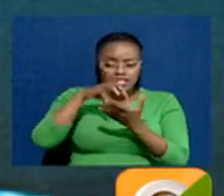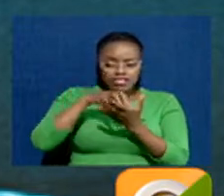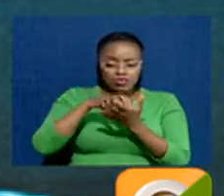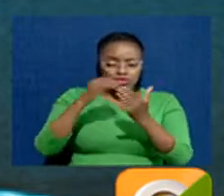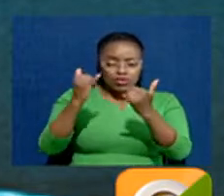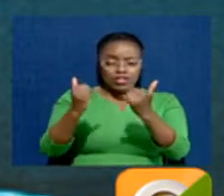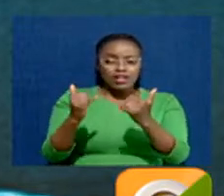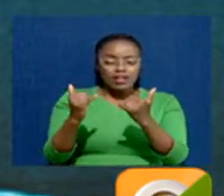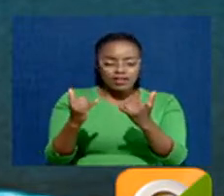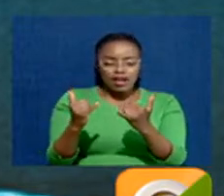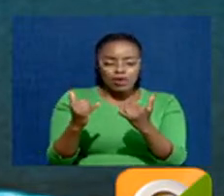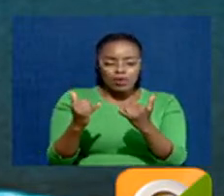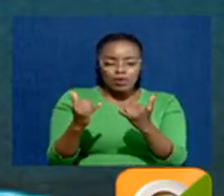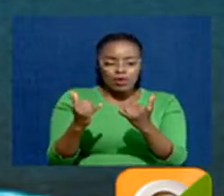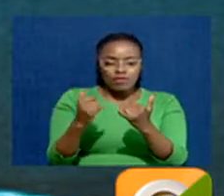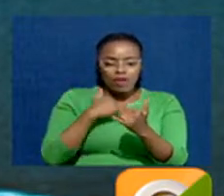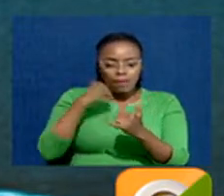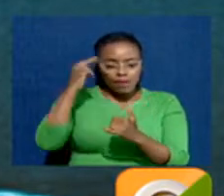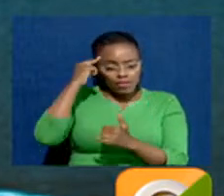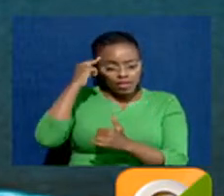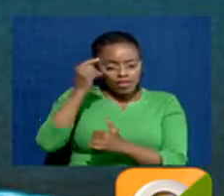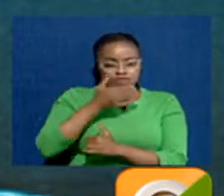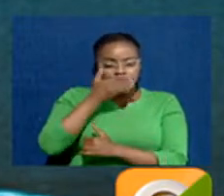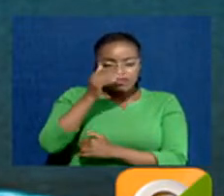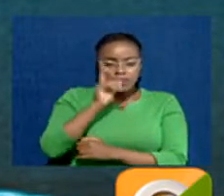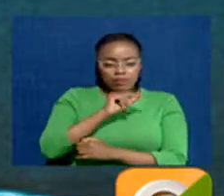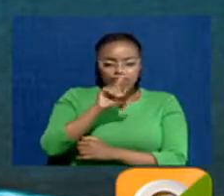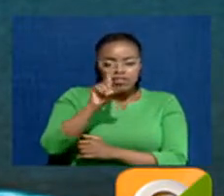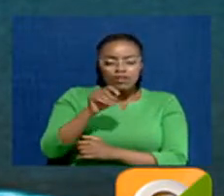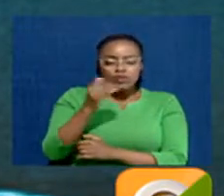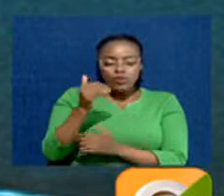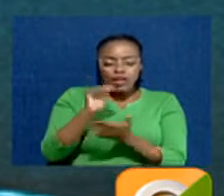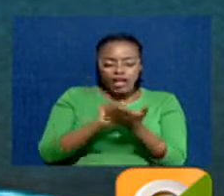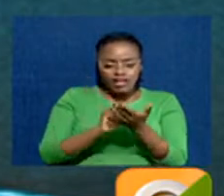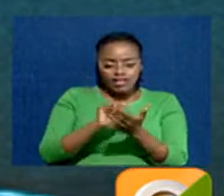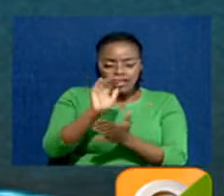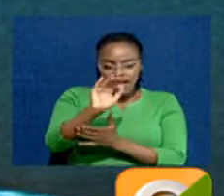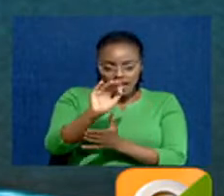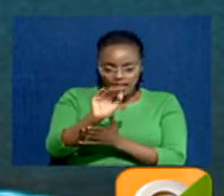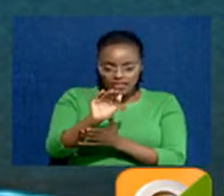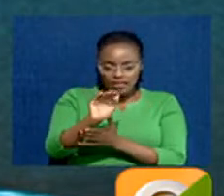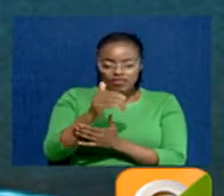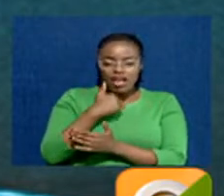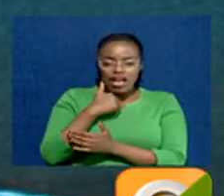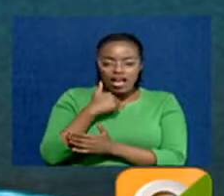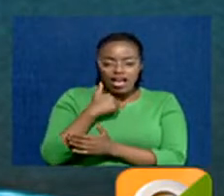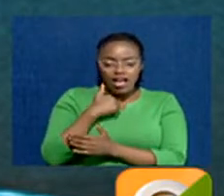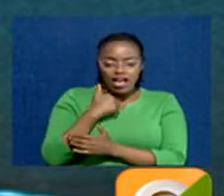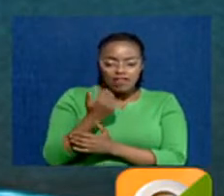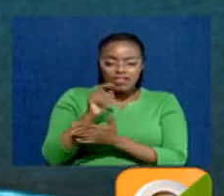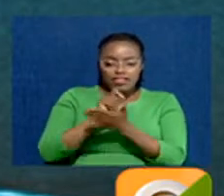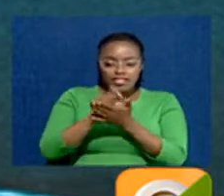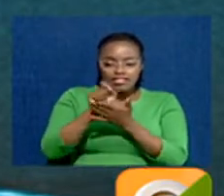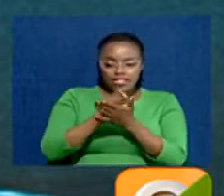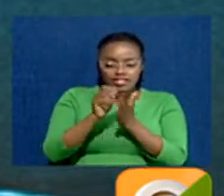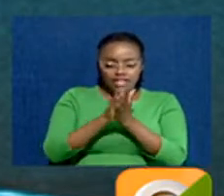now, and I think you've asked that question, and I'm going to ask it again, having the UDA Secretary